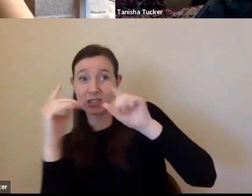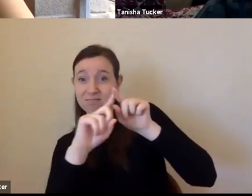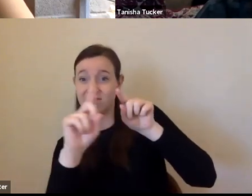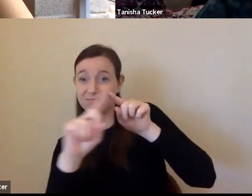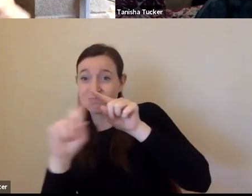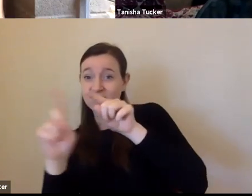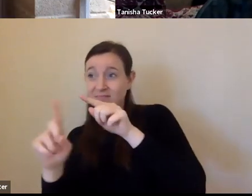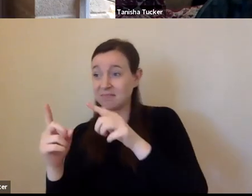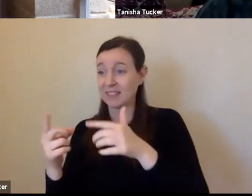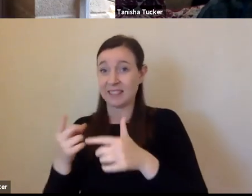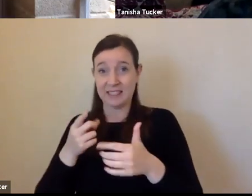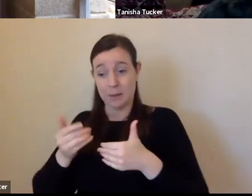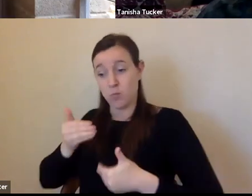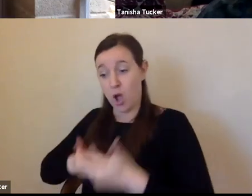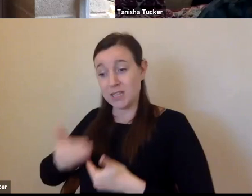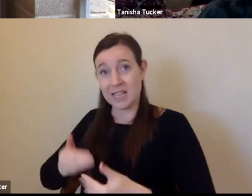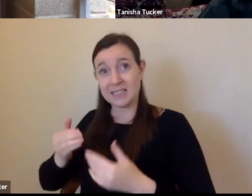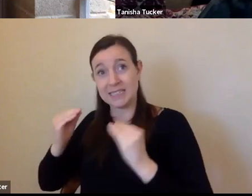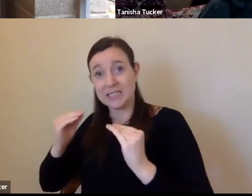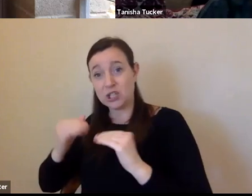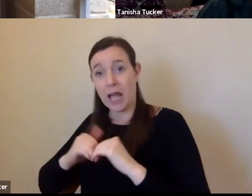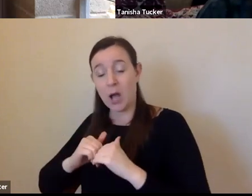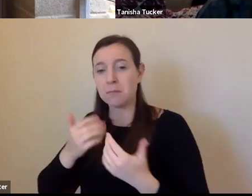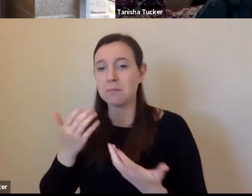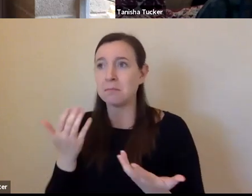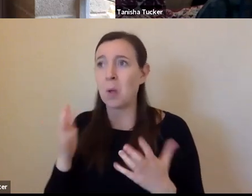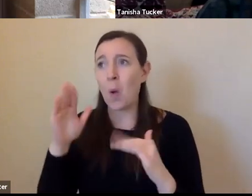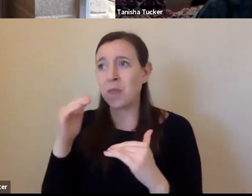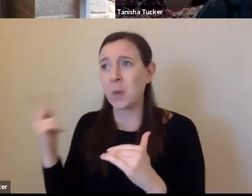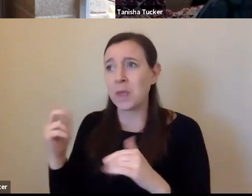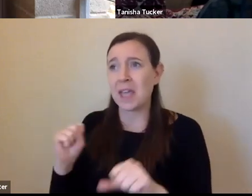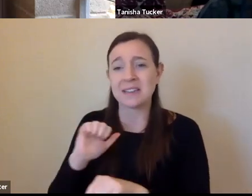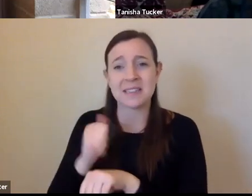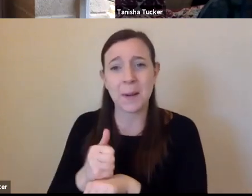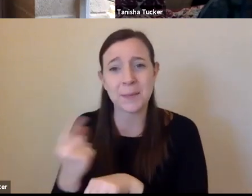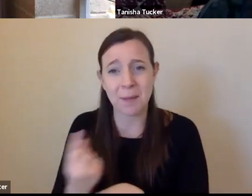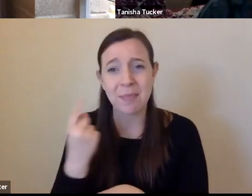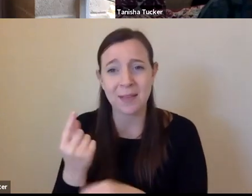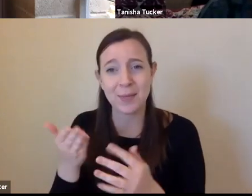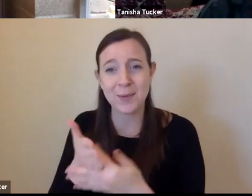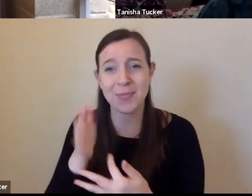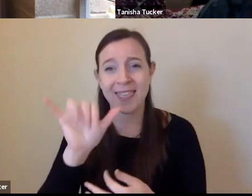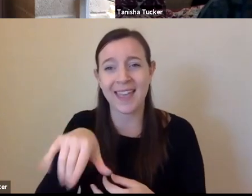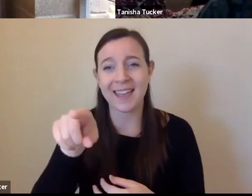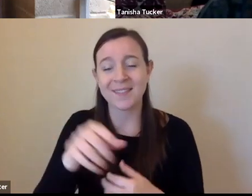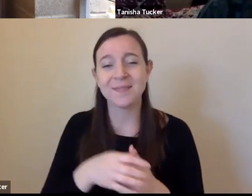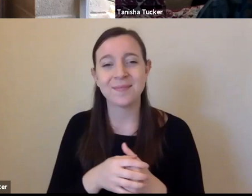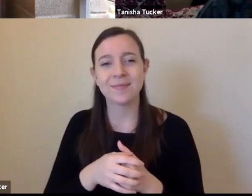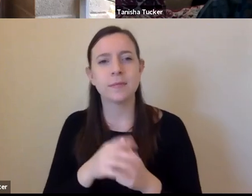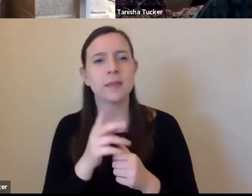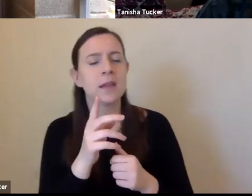internet. So maybe hopefully we can get something started through that. But And Tanisha, do you have a, I know